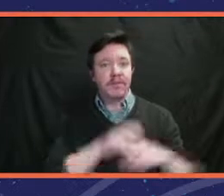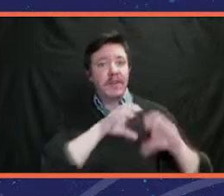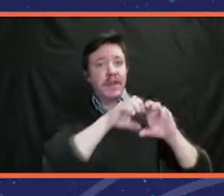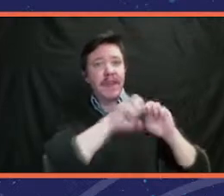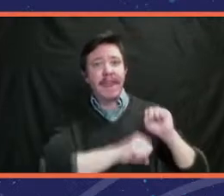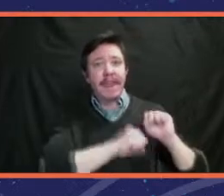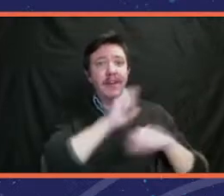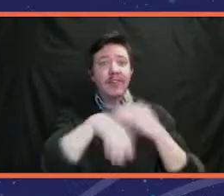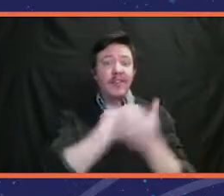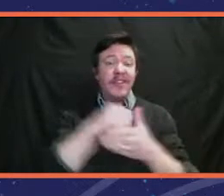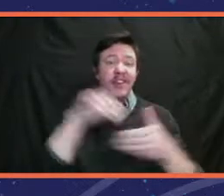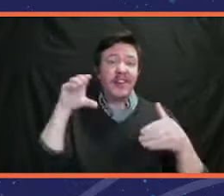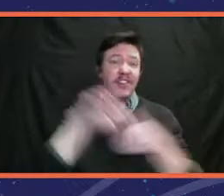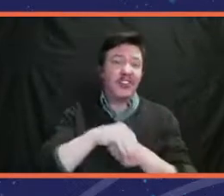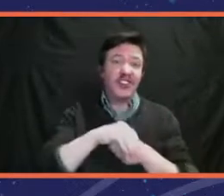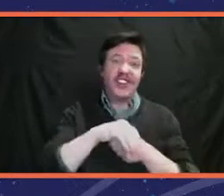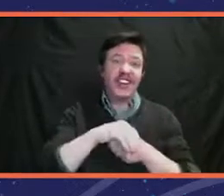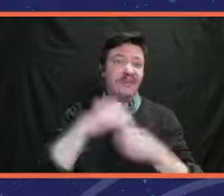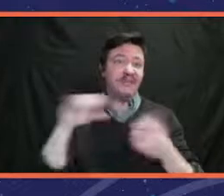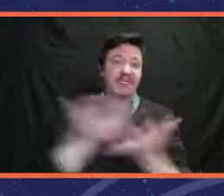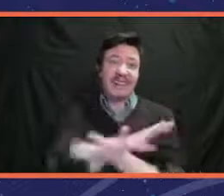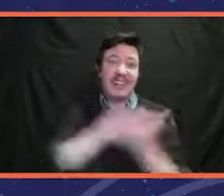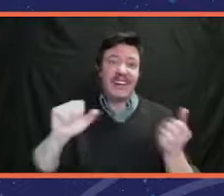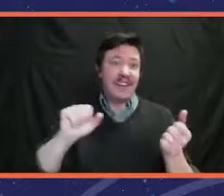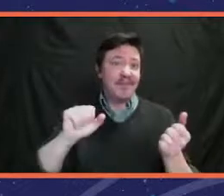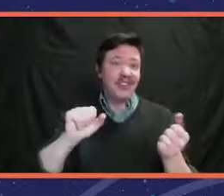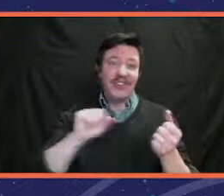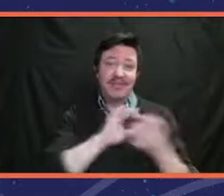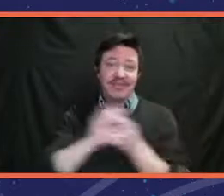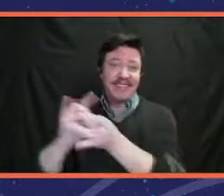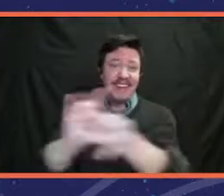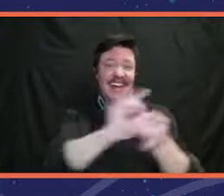we've done to all the beings connected to all those things.